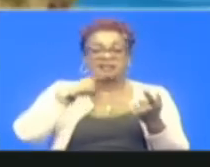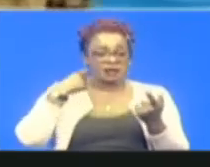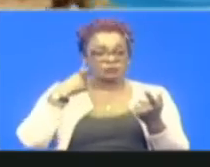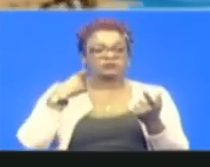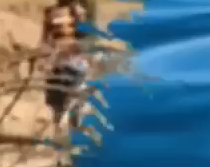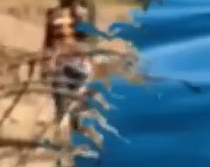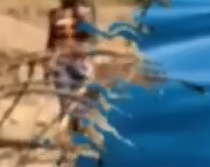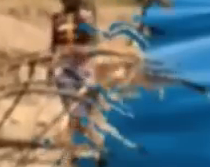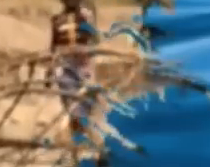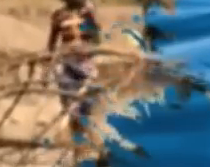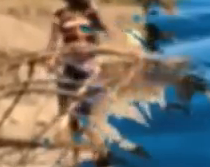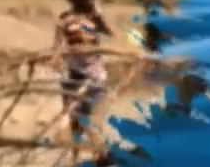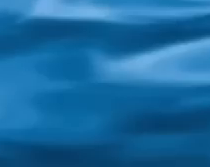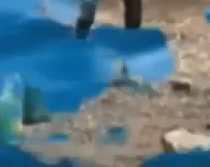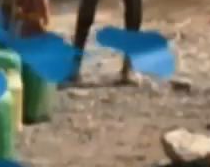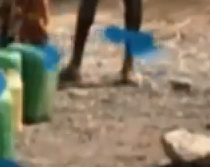tough.